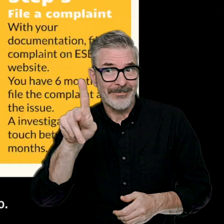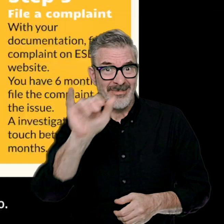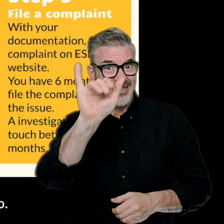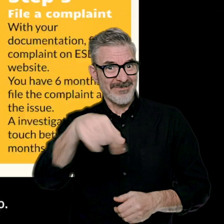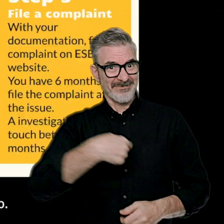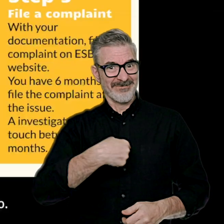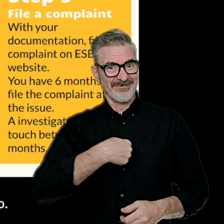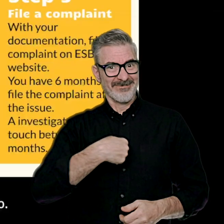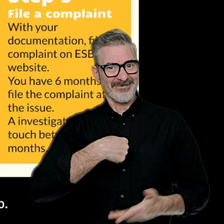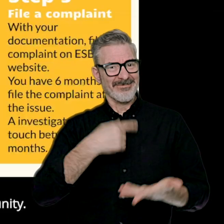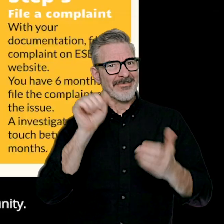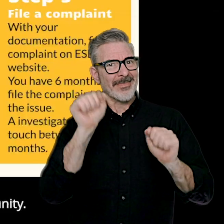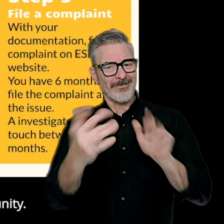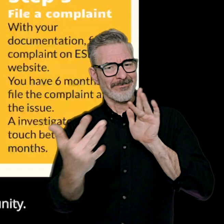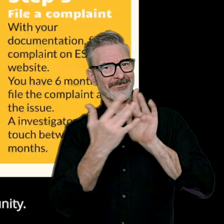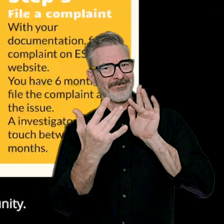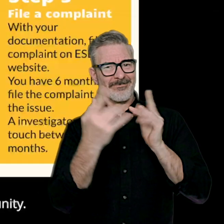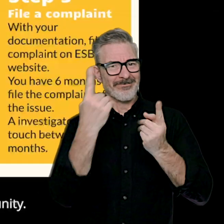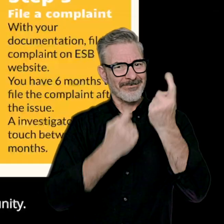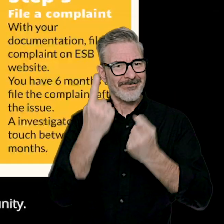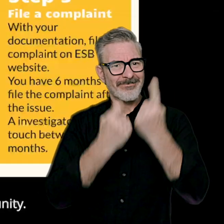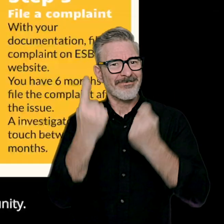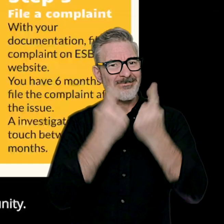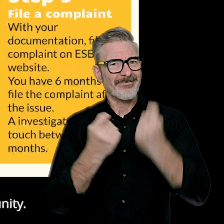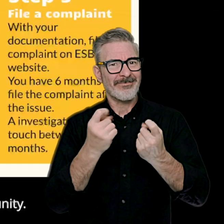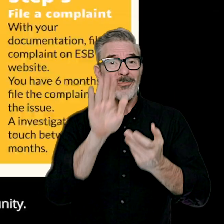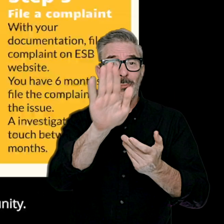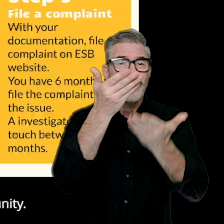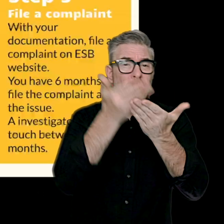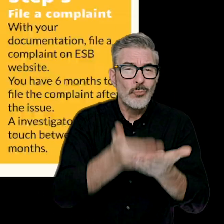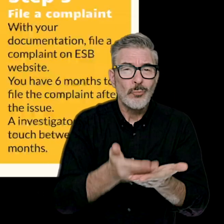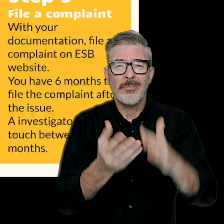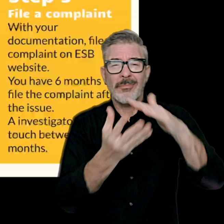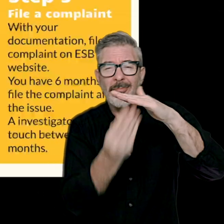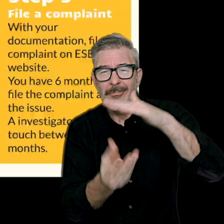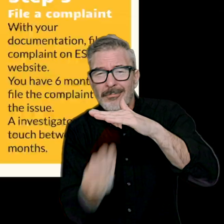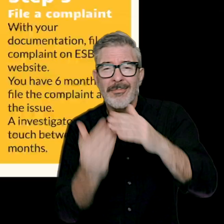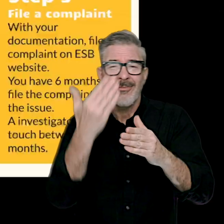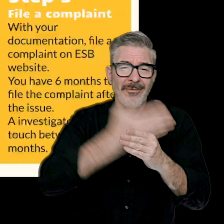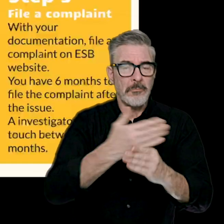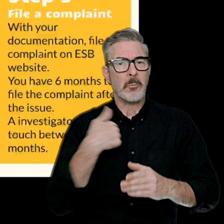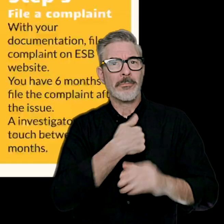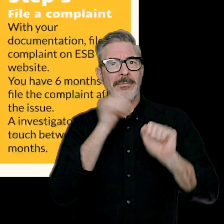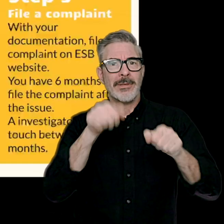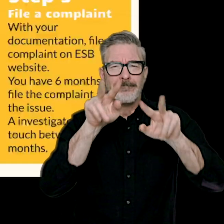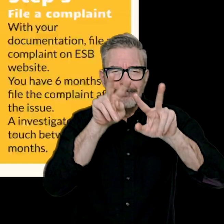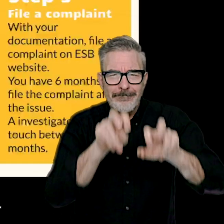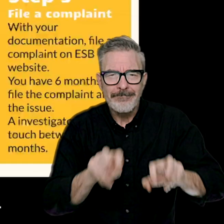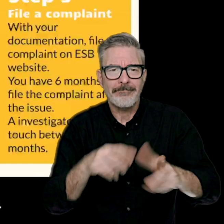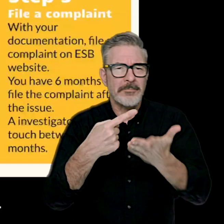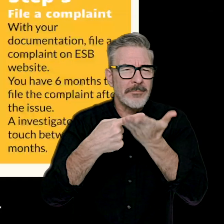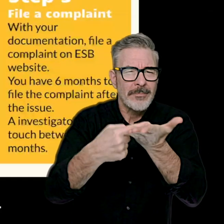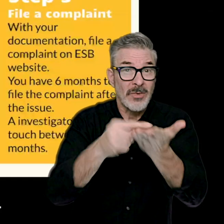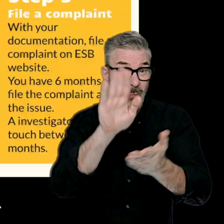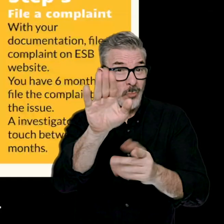step. Another step would be through community. You could reach out to the Worker Solidarity Network.